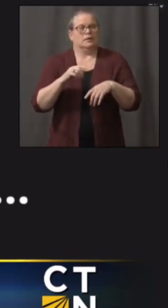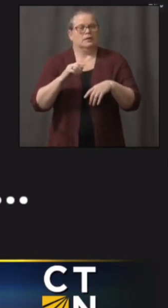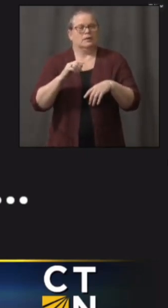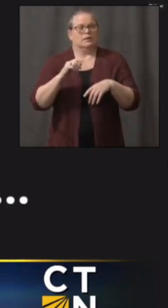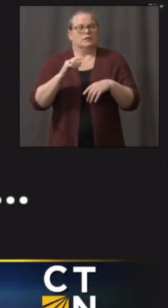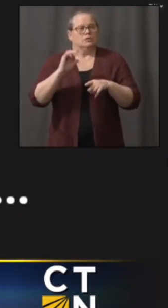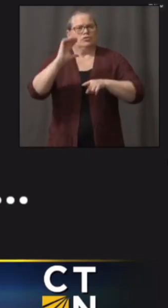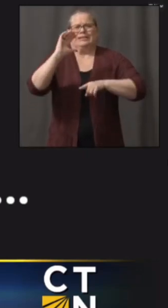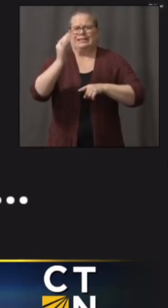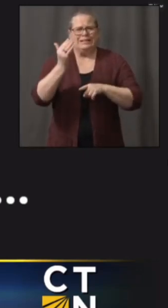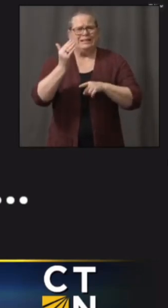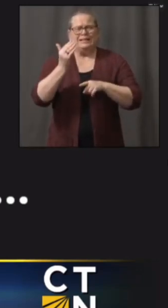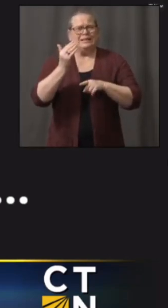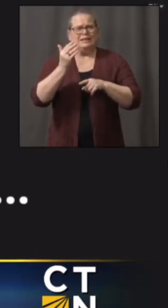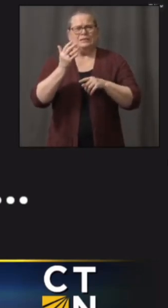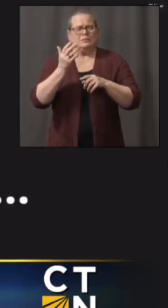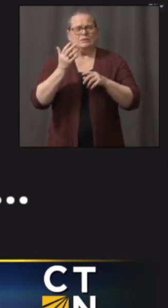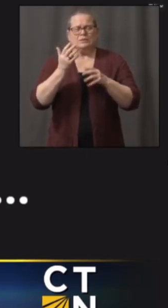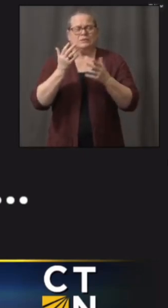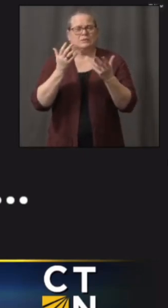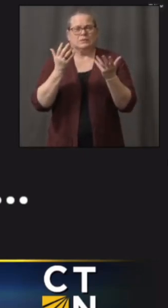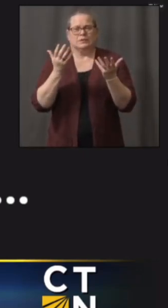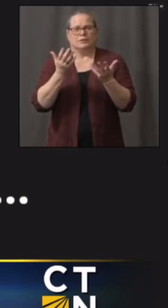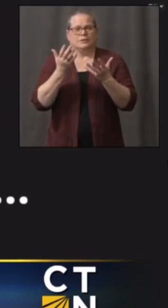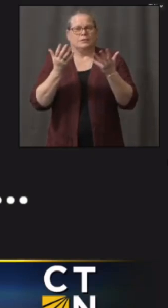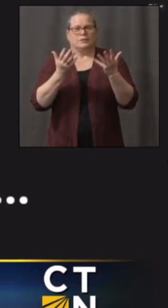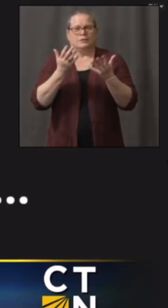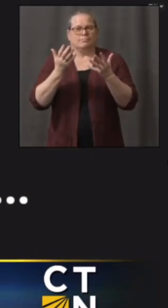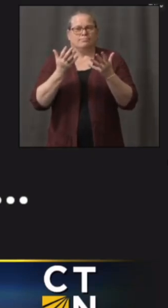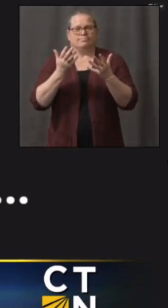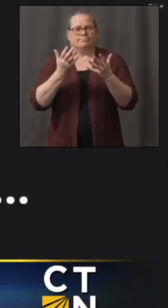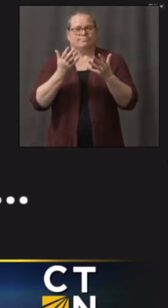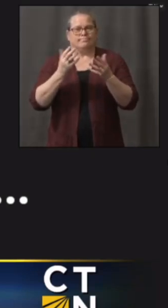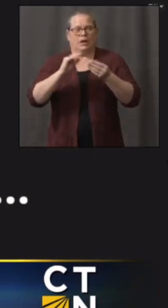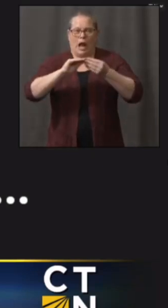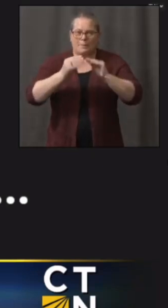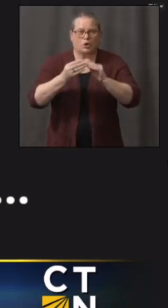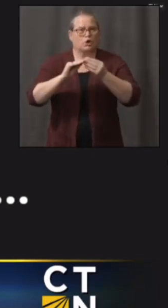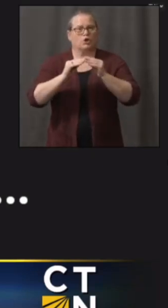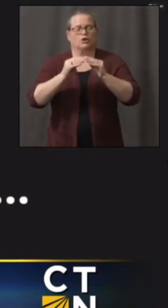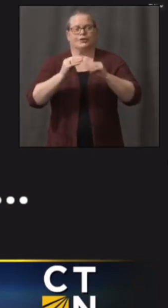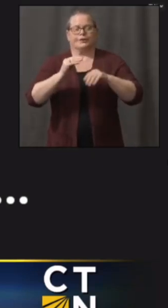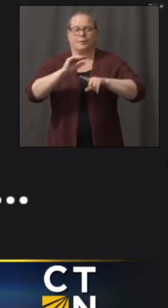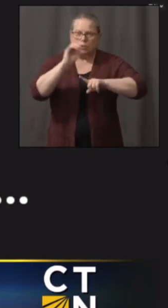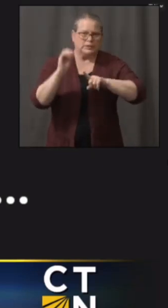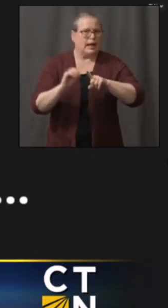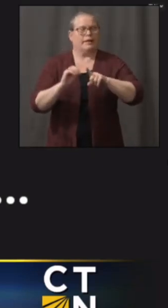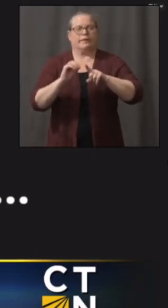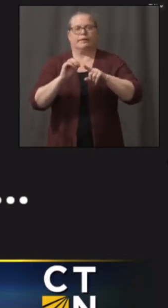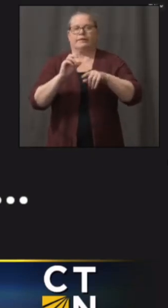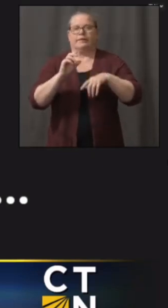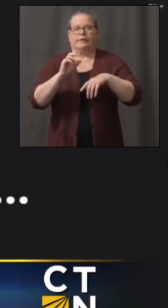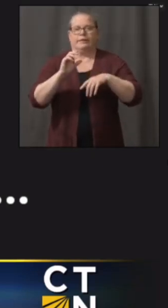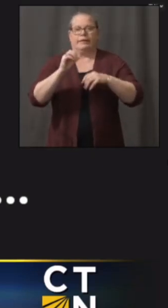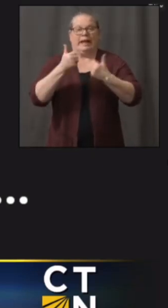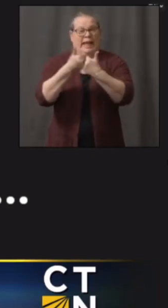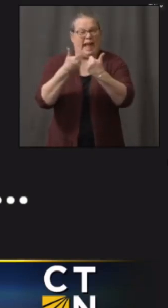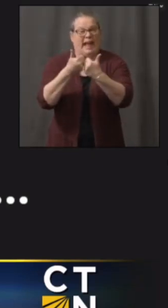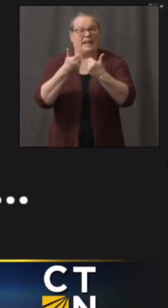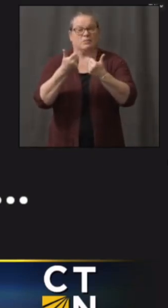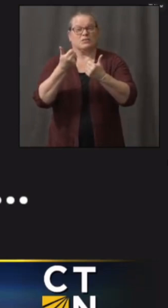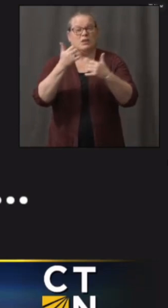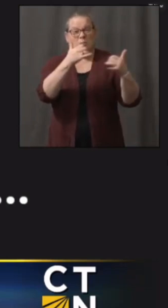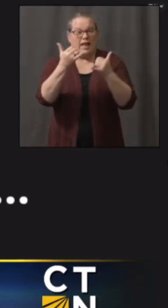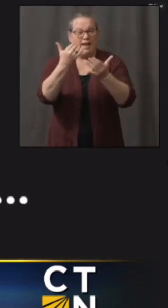numbers that pile up on going against anytime soon any games being played. Do you think it's